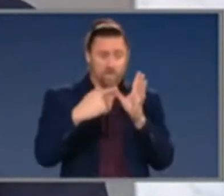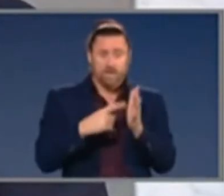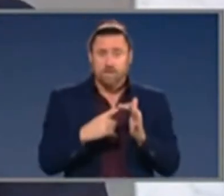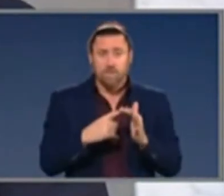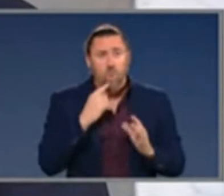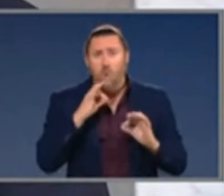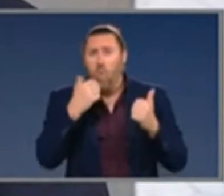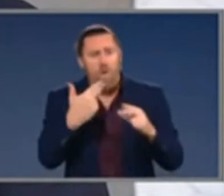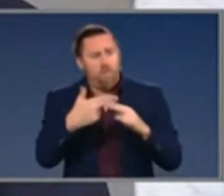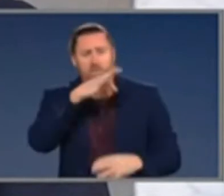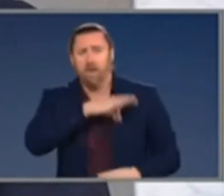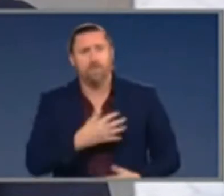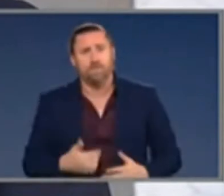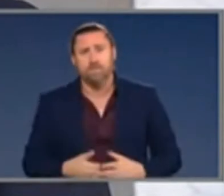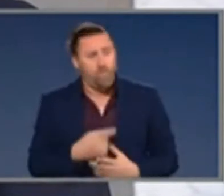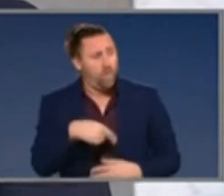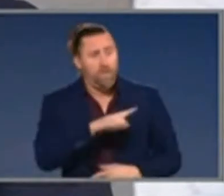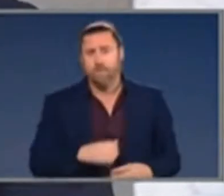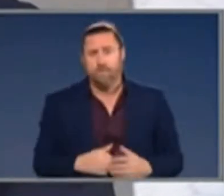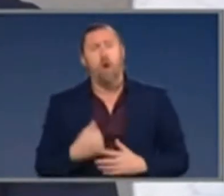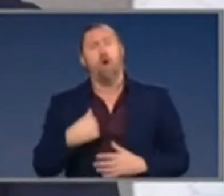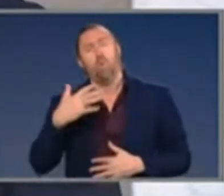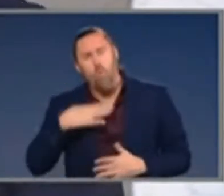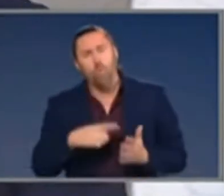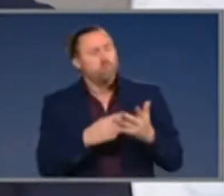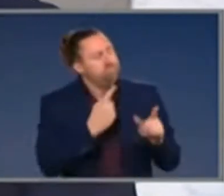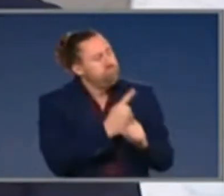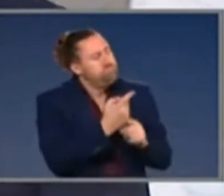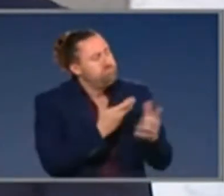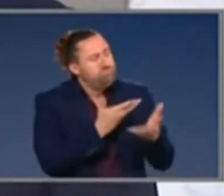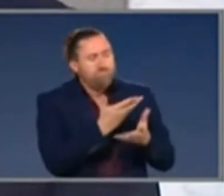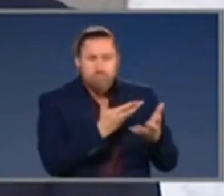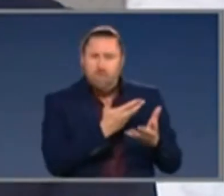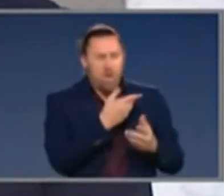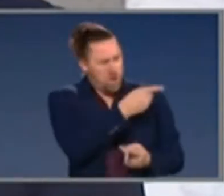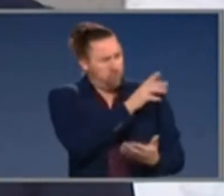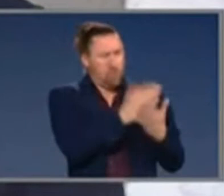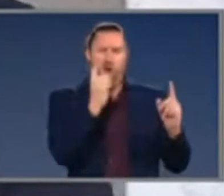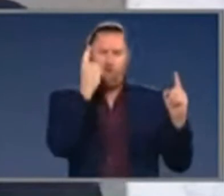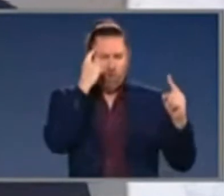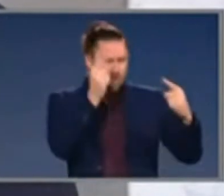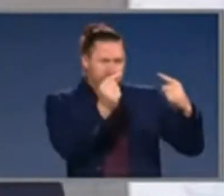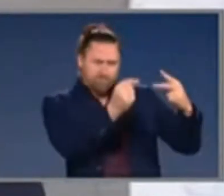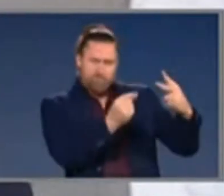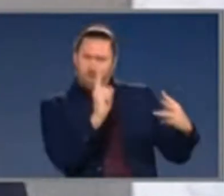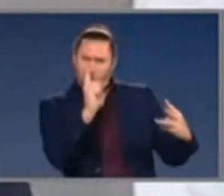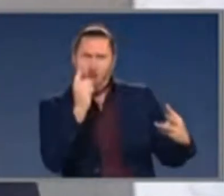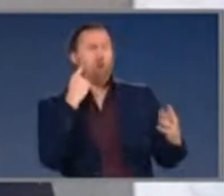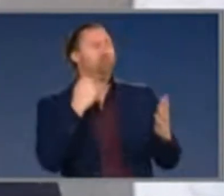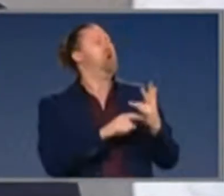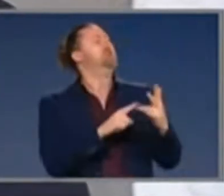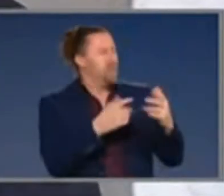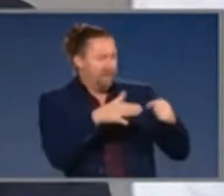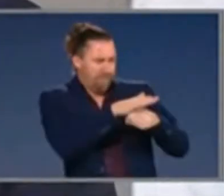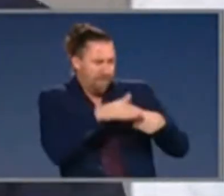opportunity to come to a position where we can address the genuine concerns that people might have in any other state,